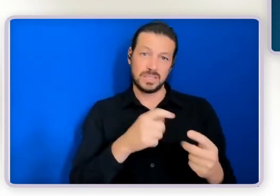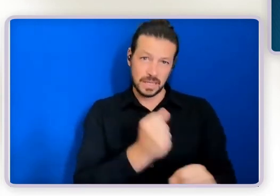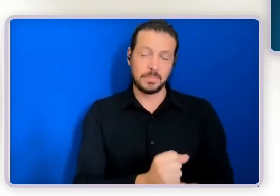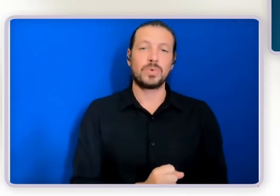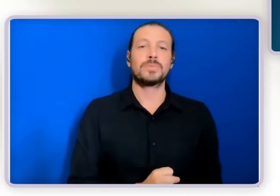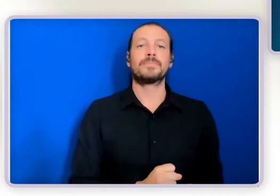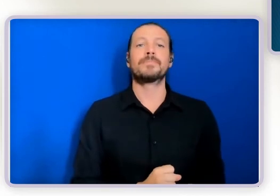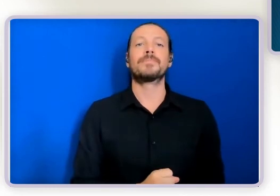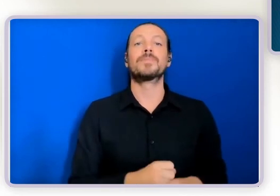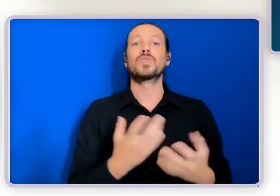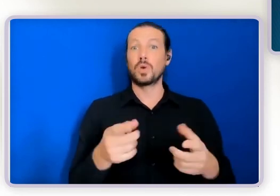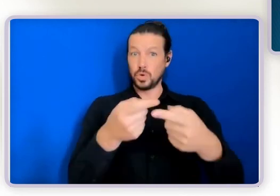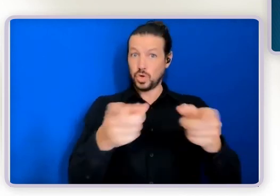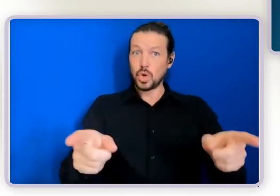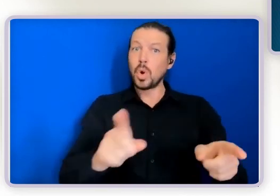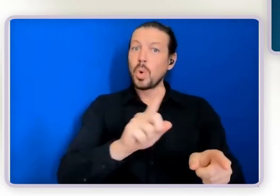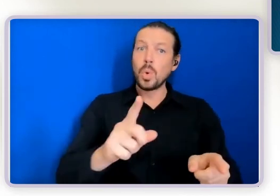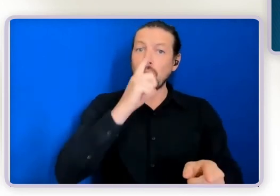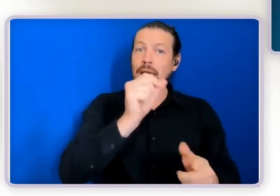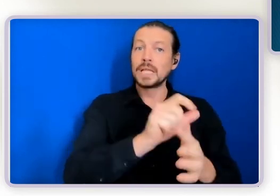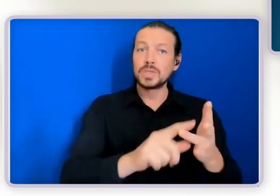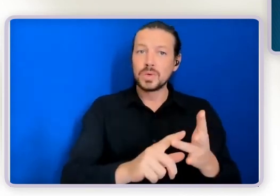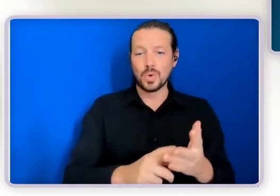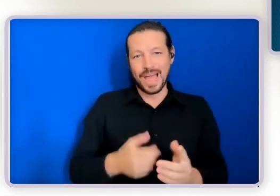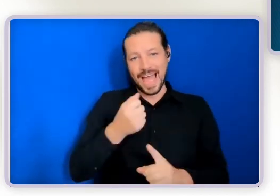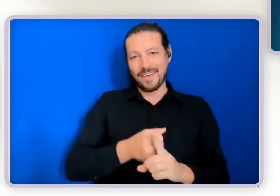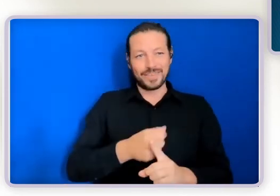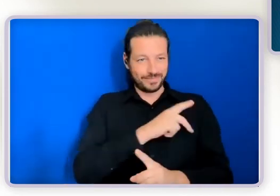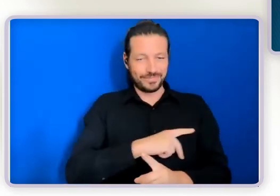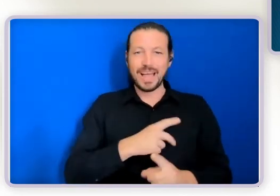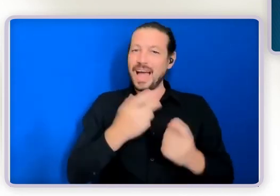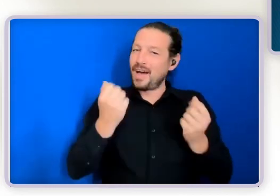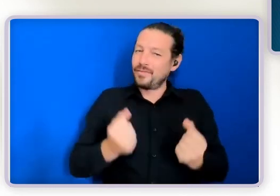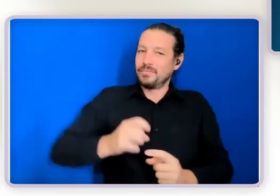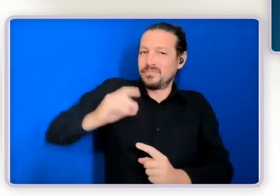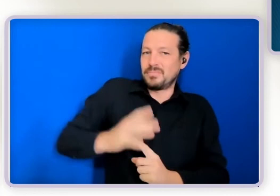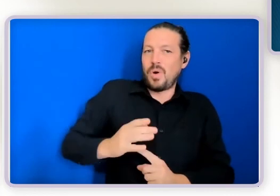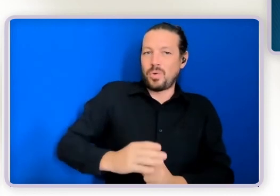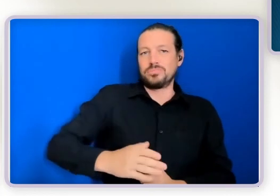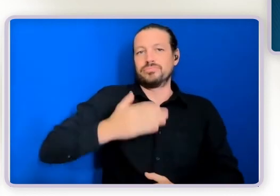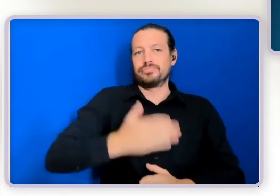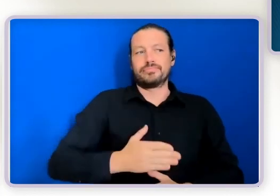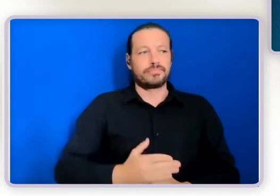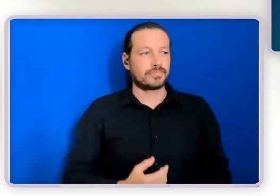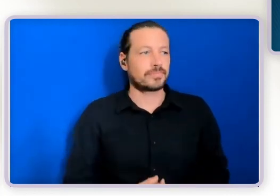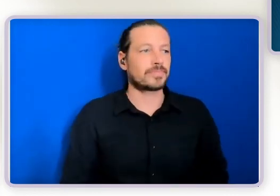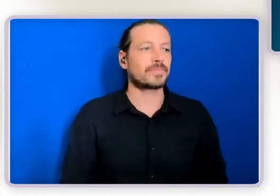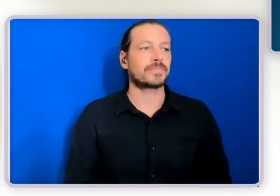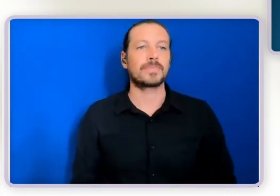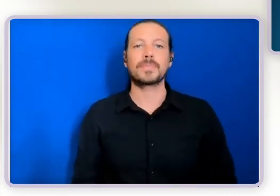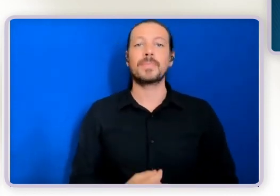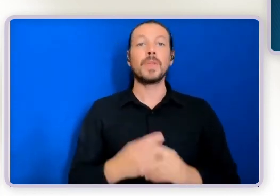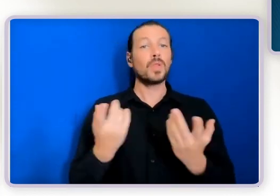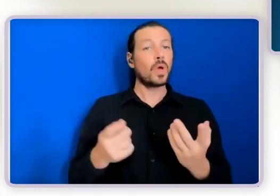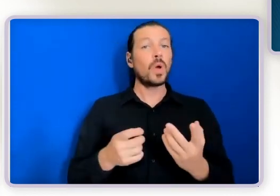role. What do the risk factors tell us about restrictive practices? And these are in the NDIS guide, and they're worth reading.